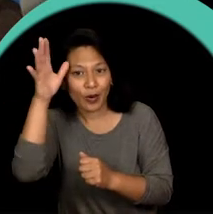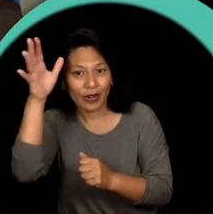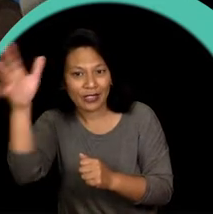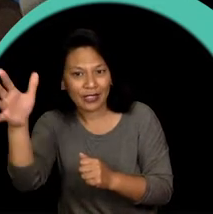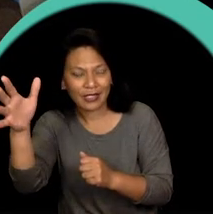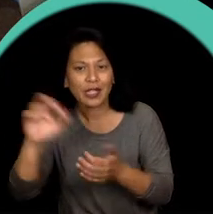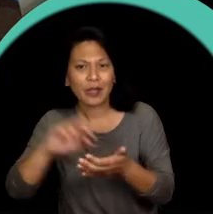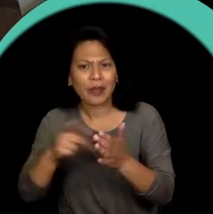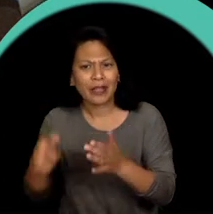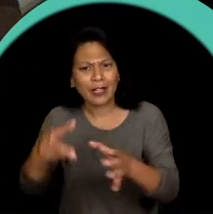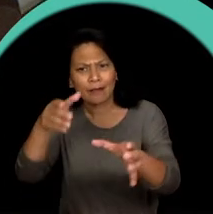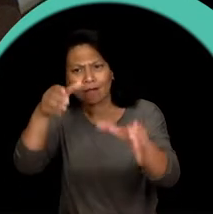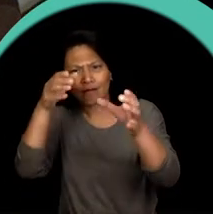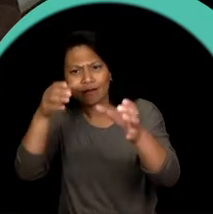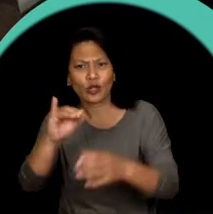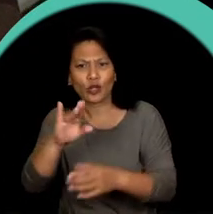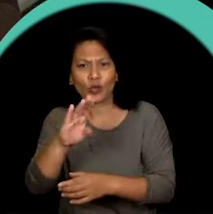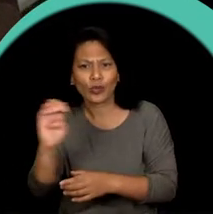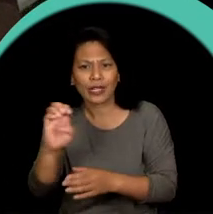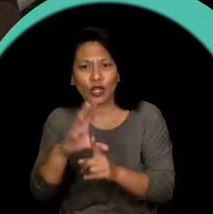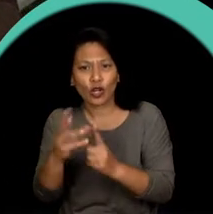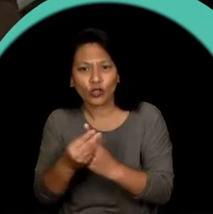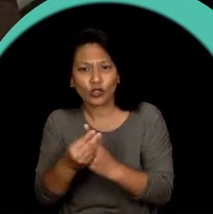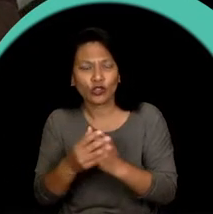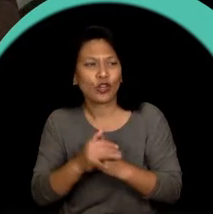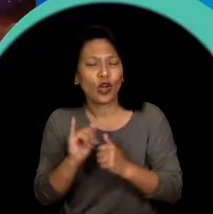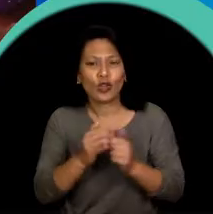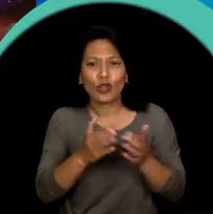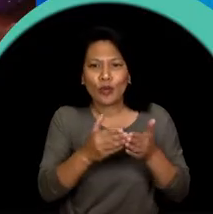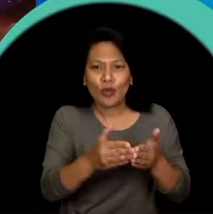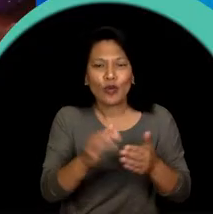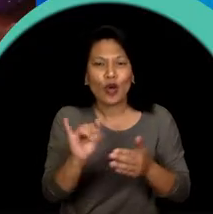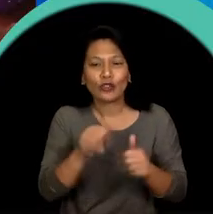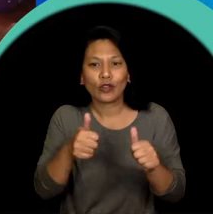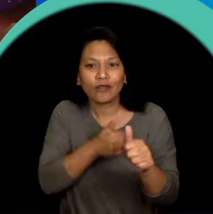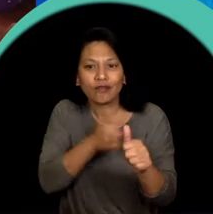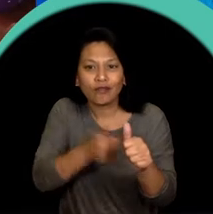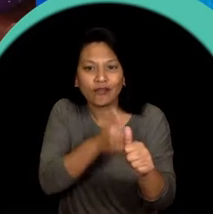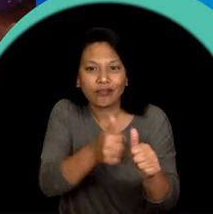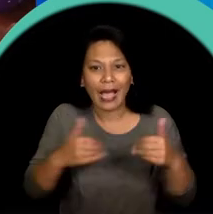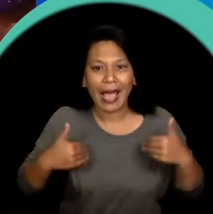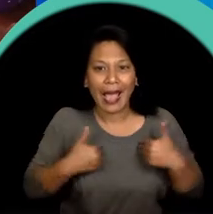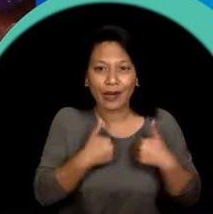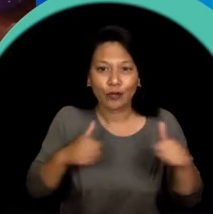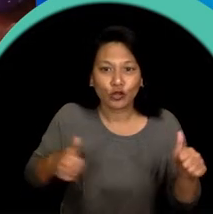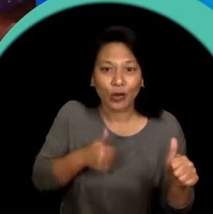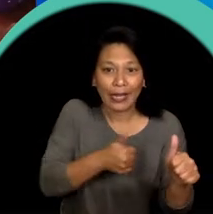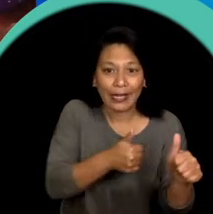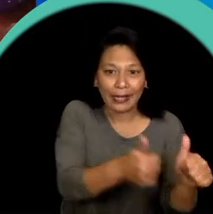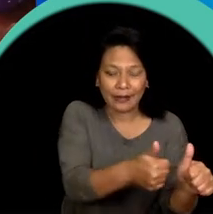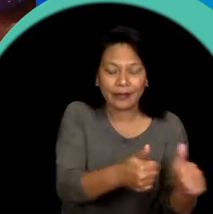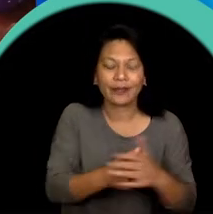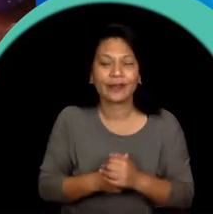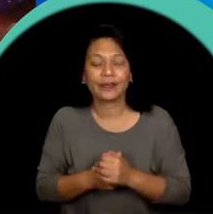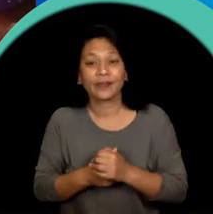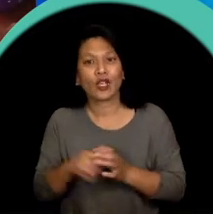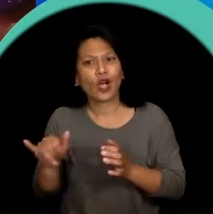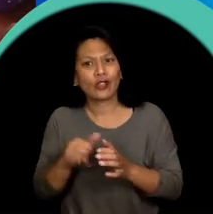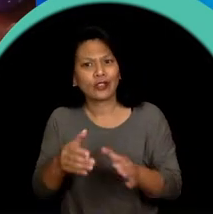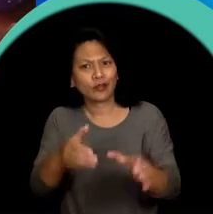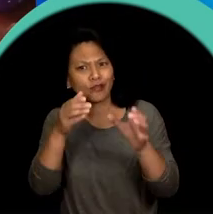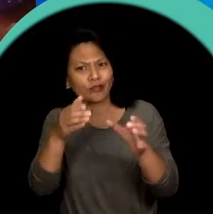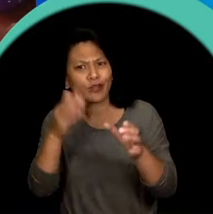Otter, and he's the quiet one. Now, Otter was raised by their grandparents, so he knows the most about Cree culture. He also knows a lot